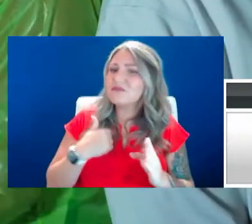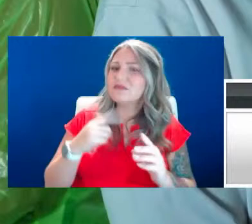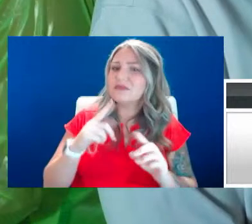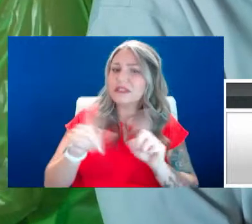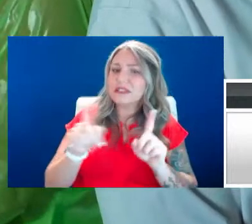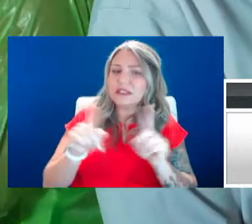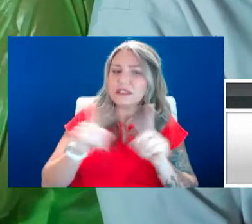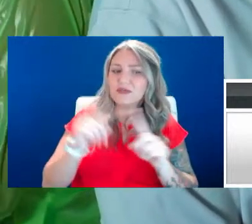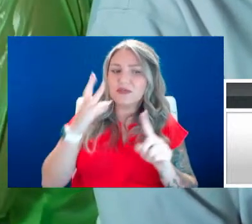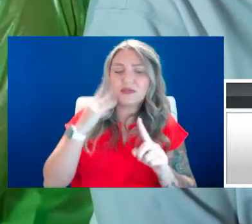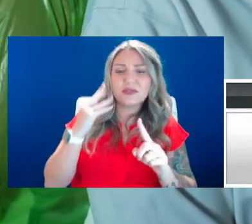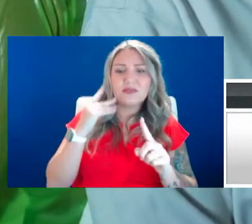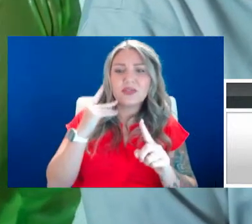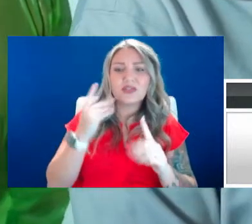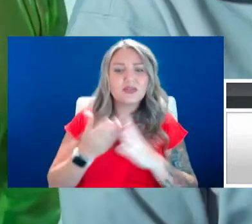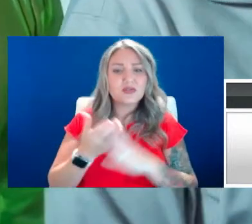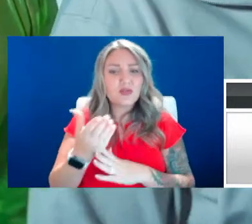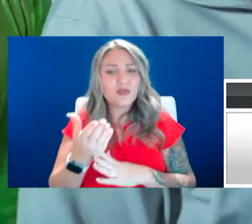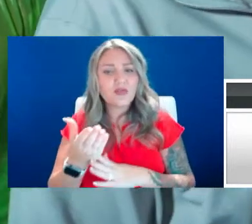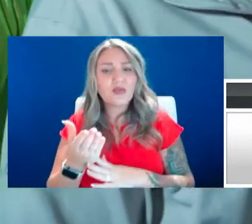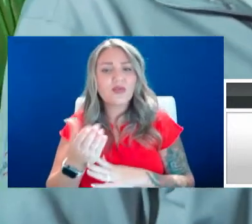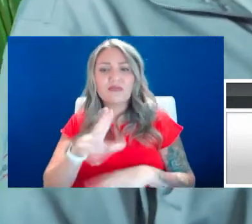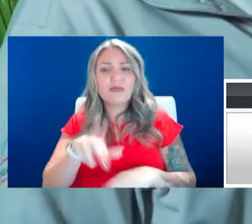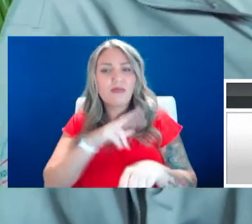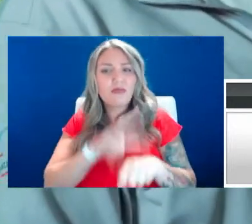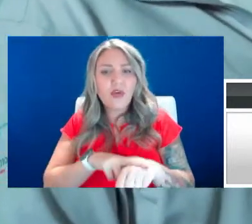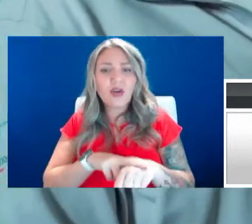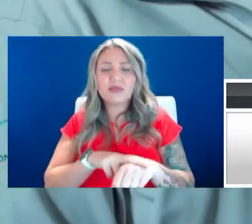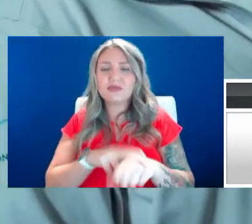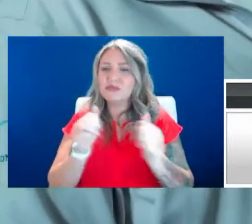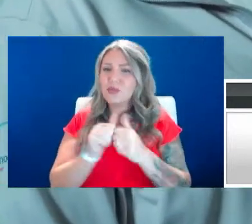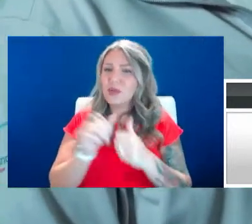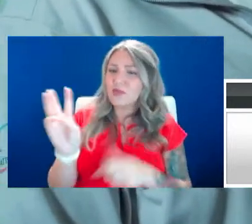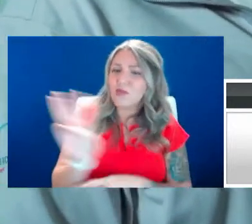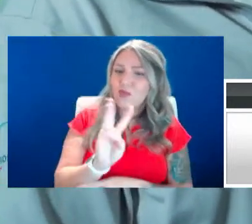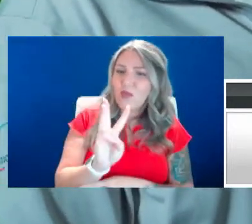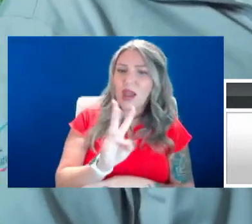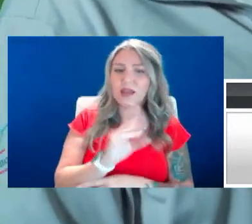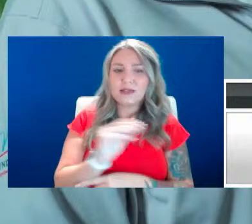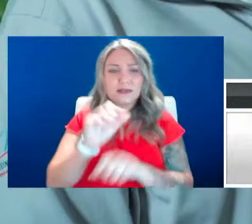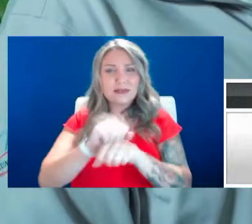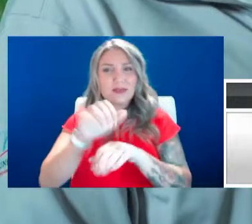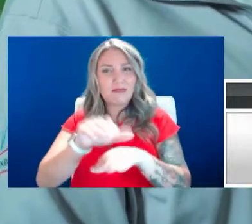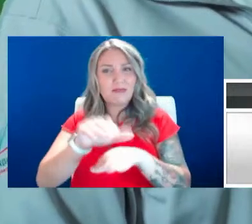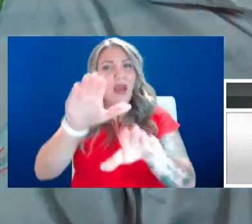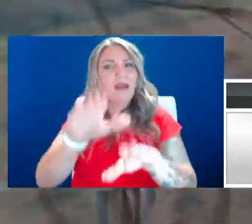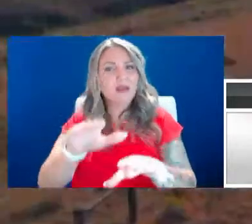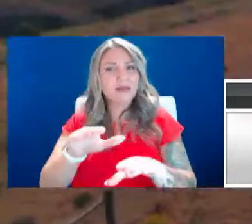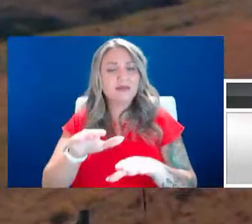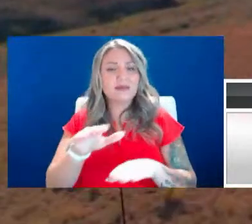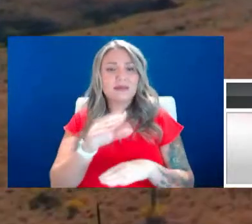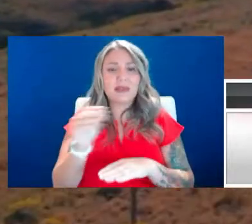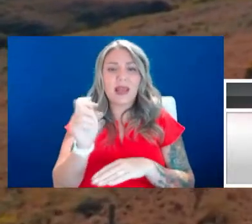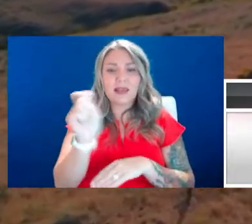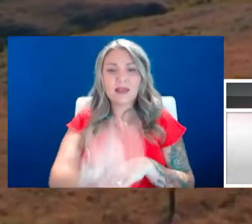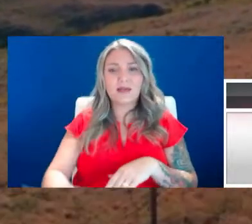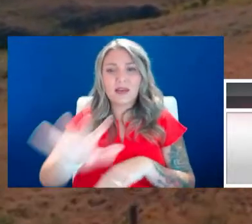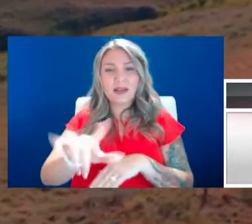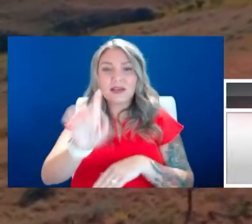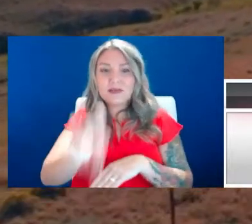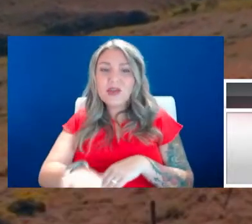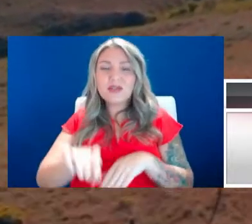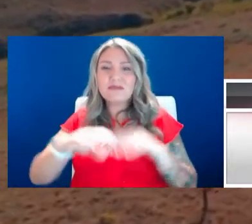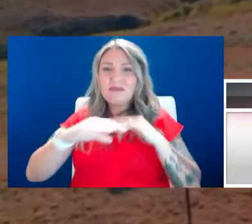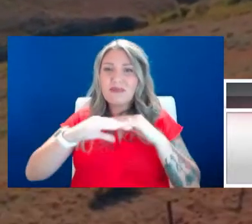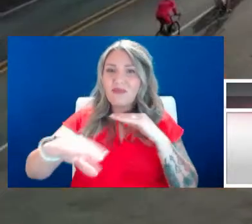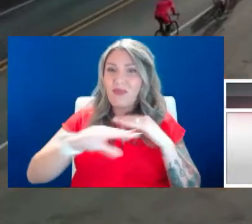go through. Of course, obviously to our west, the mountainous regions, now the plains, which is supposed to be flat, but the riders yesterday